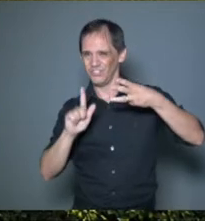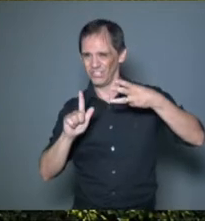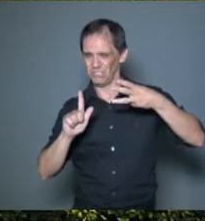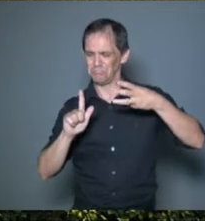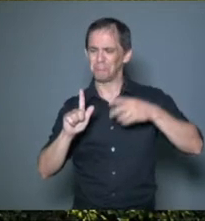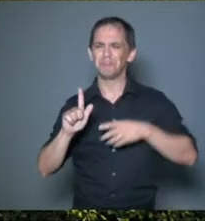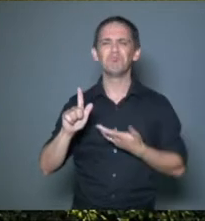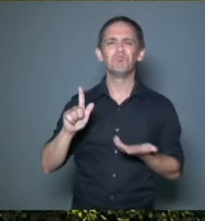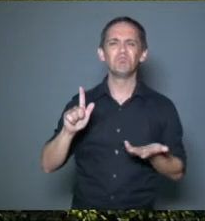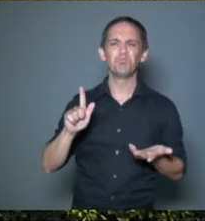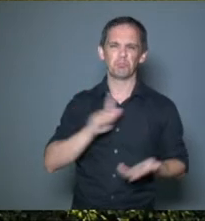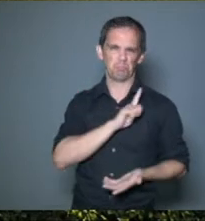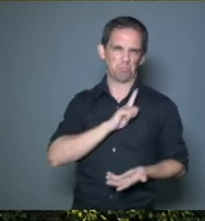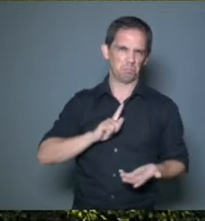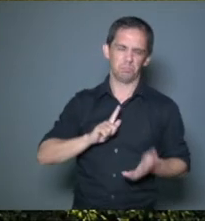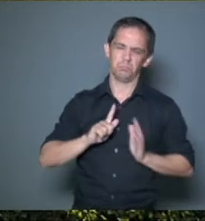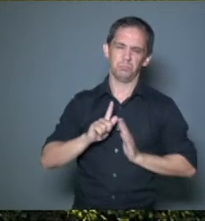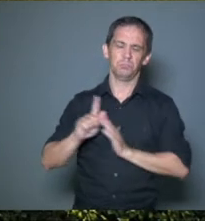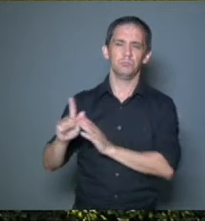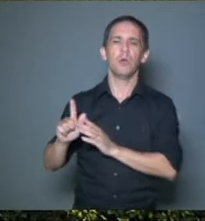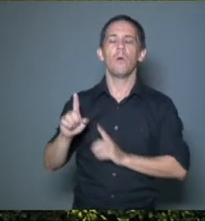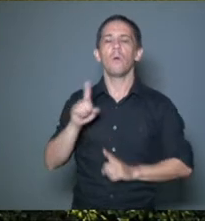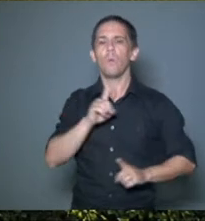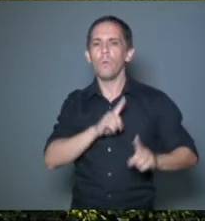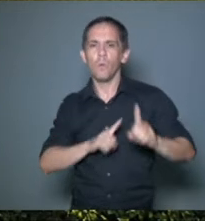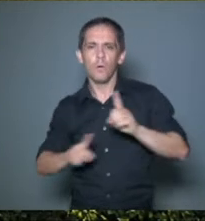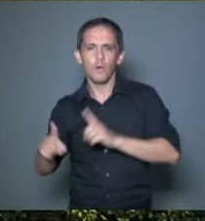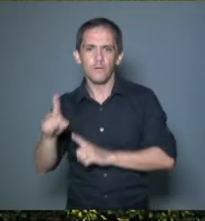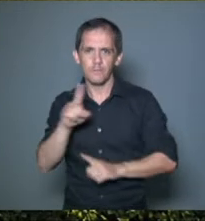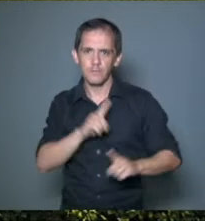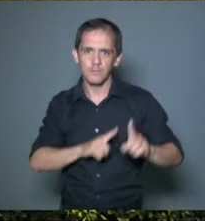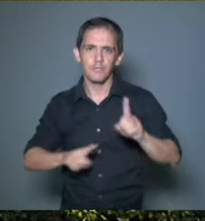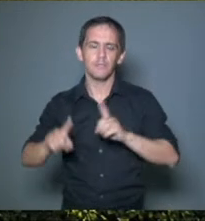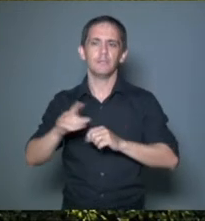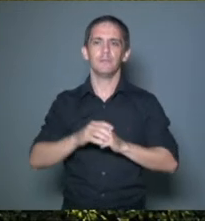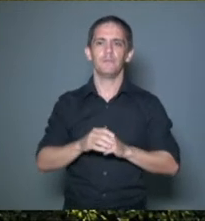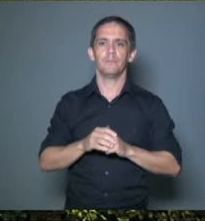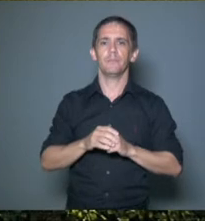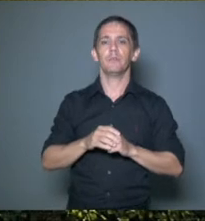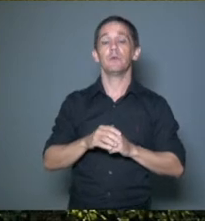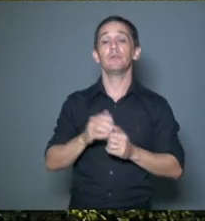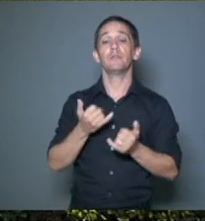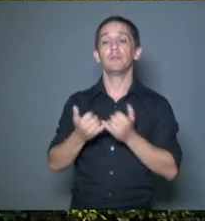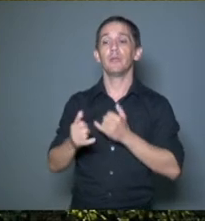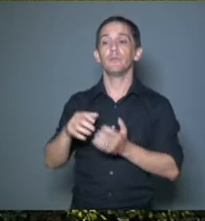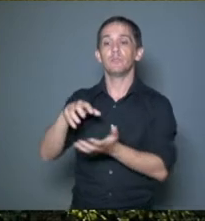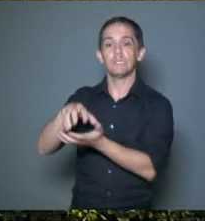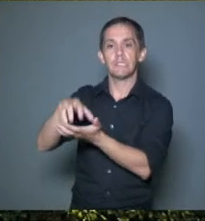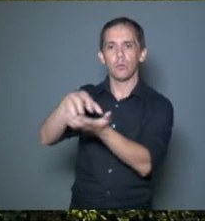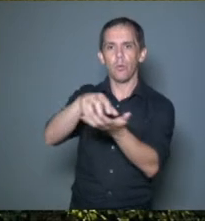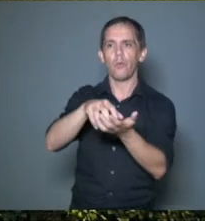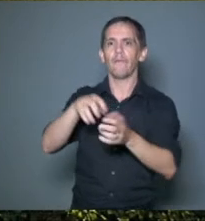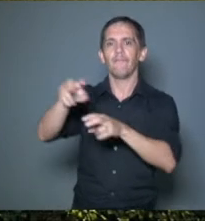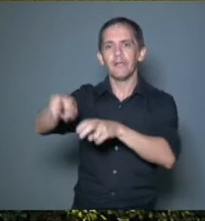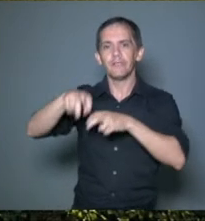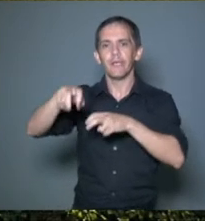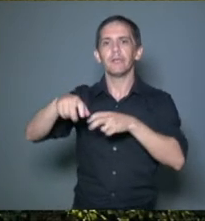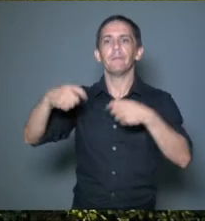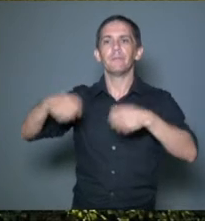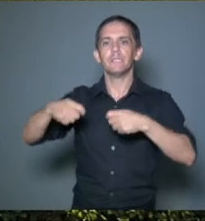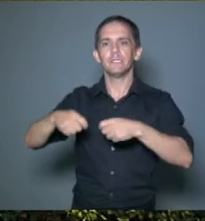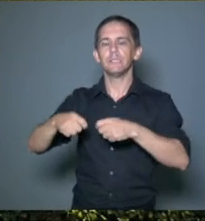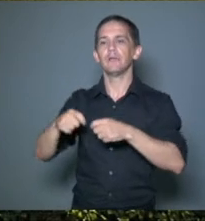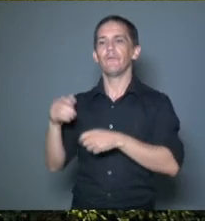And then governance, as I mentioned today, certification, both for properties and